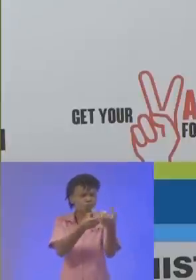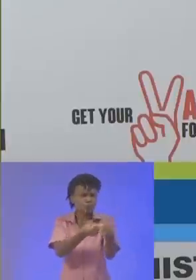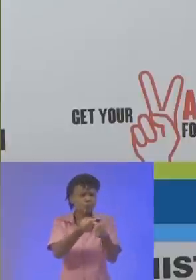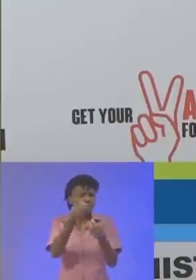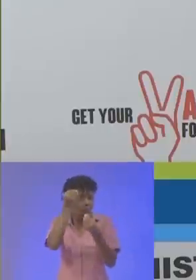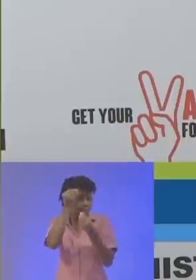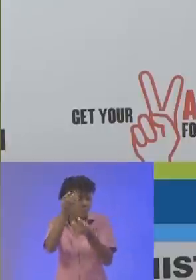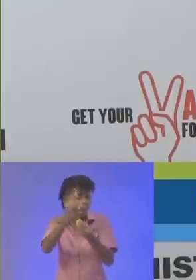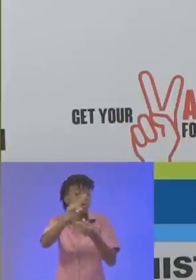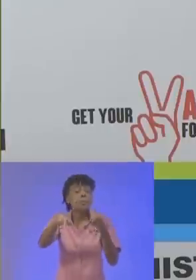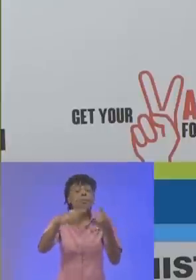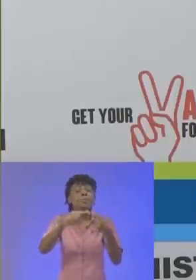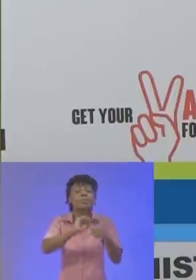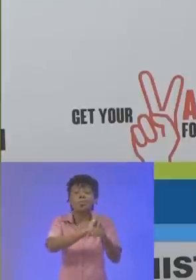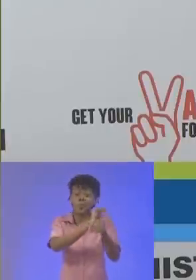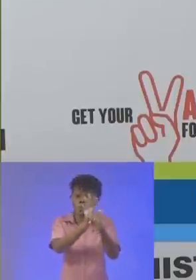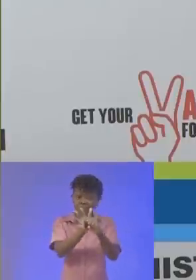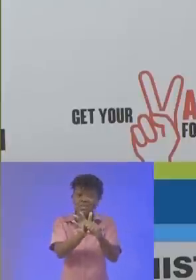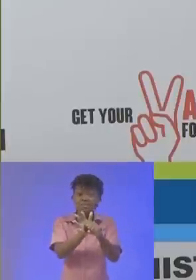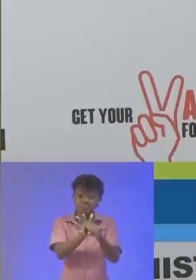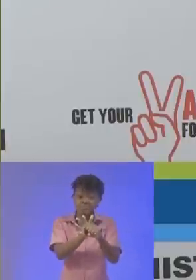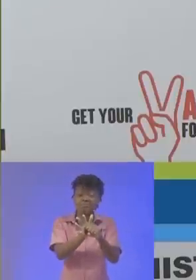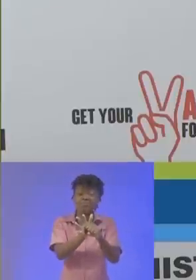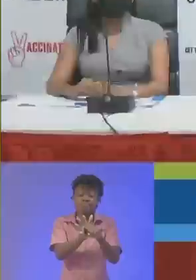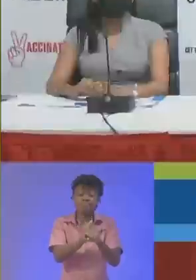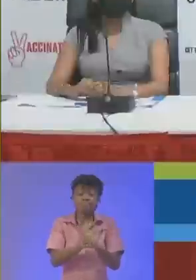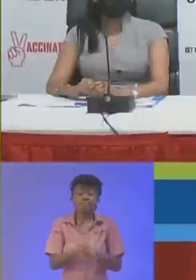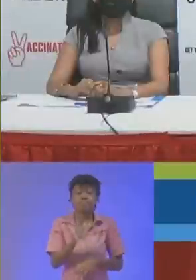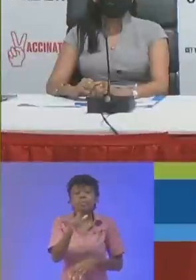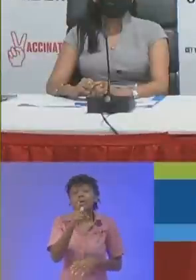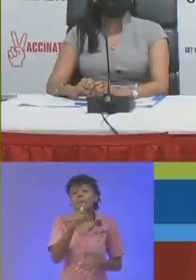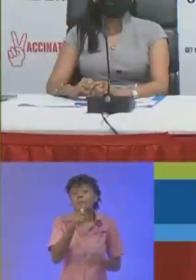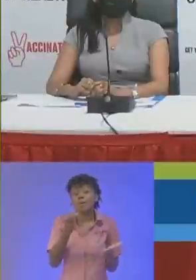in Trinidad and Tobago. With us today are Dr.